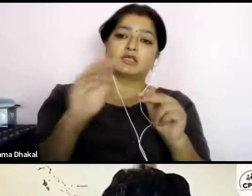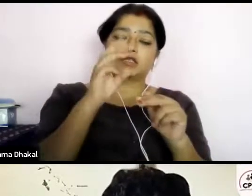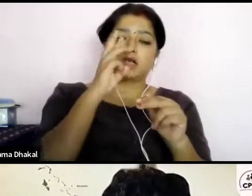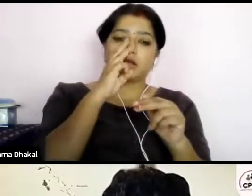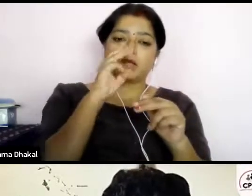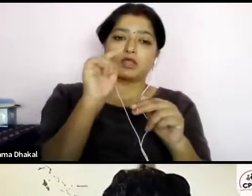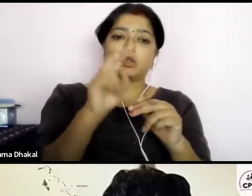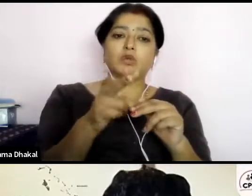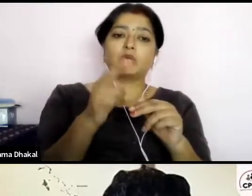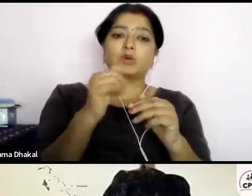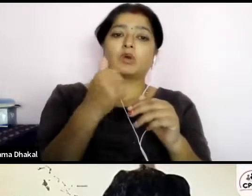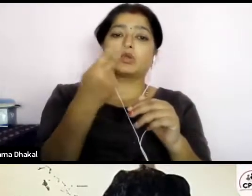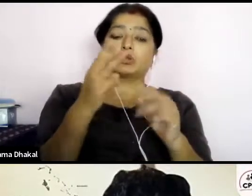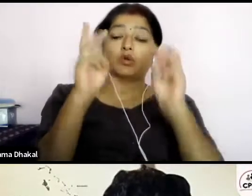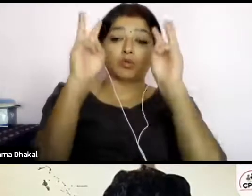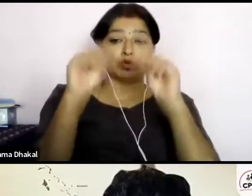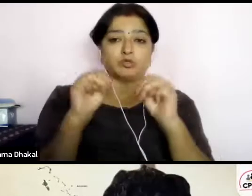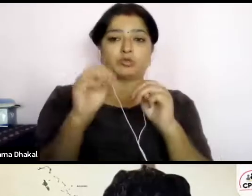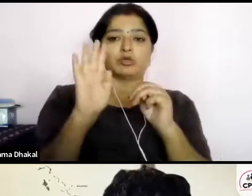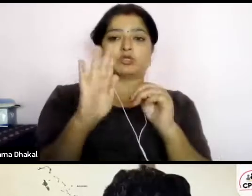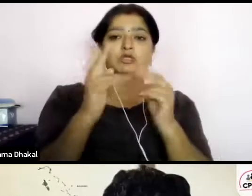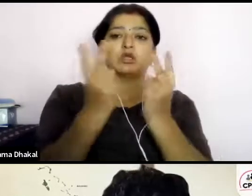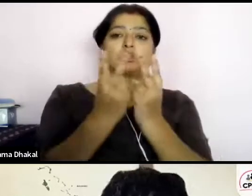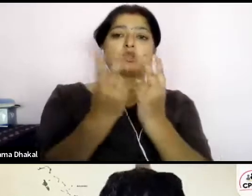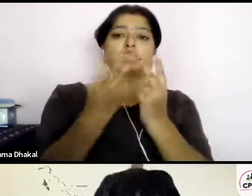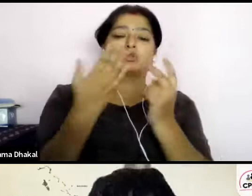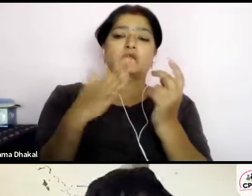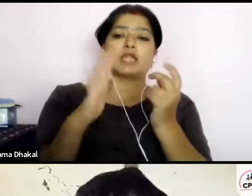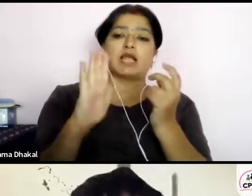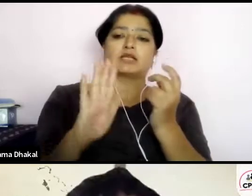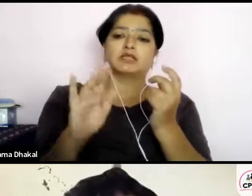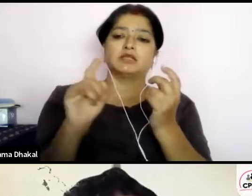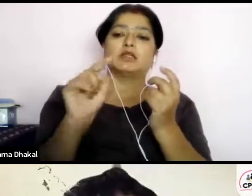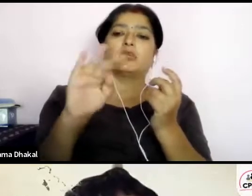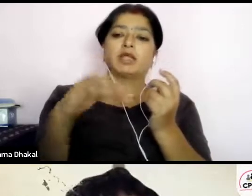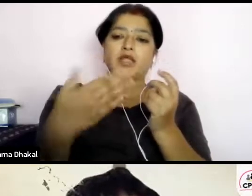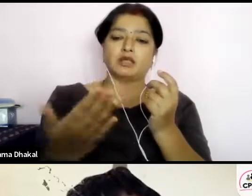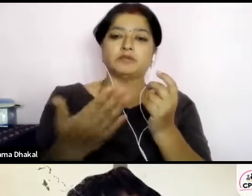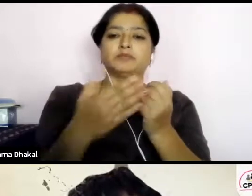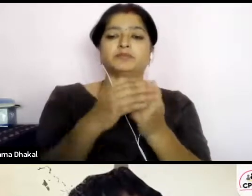international levels? Iwi, I don't know if you'd like to go first for this particular question.